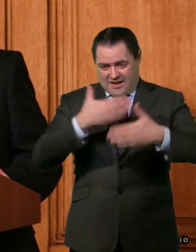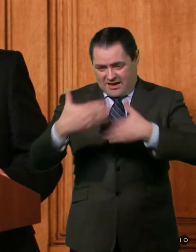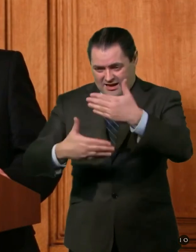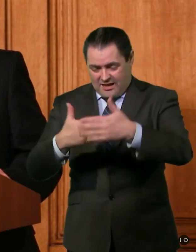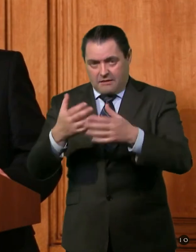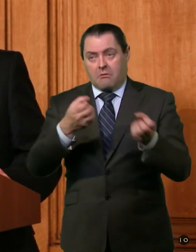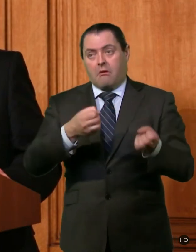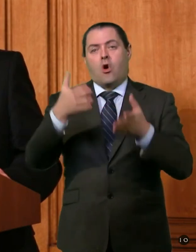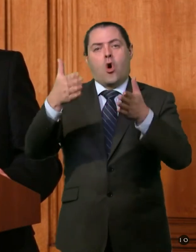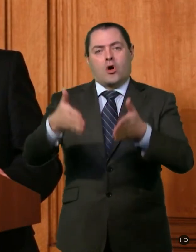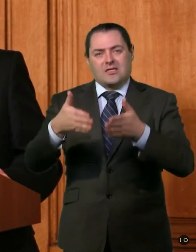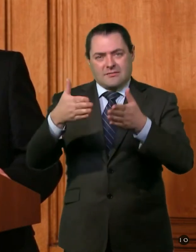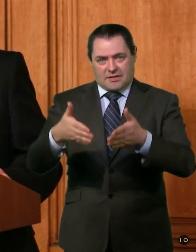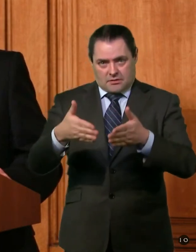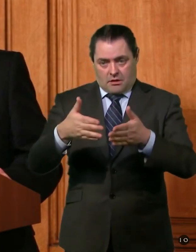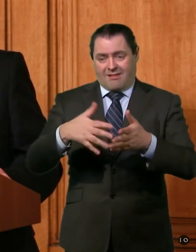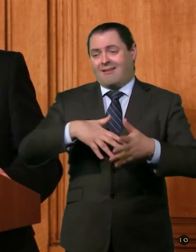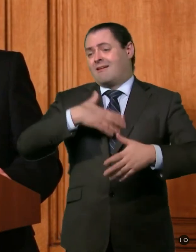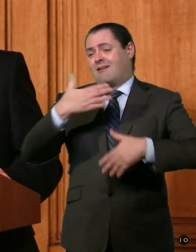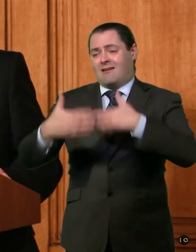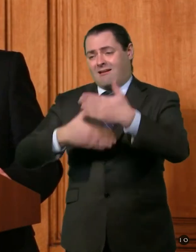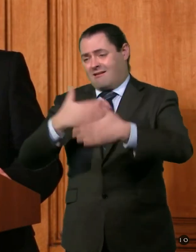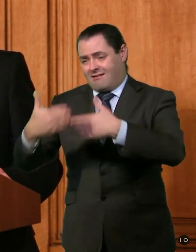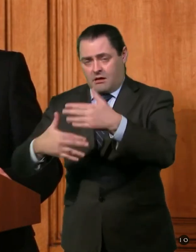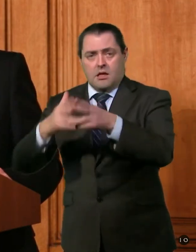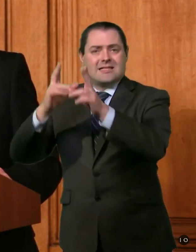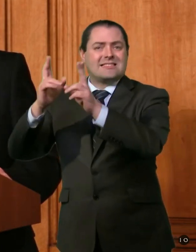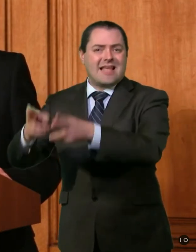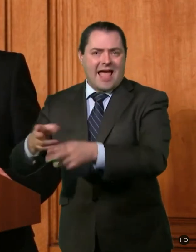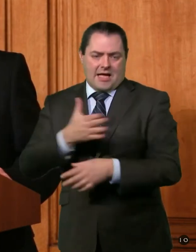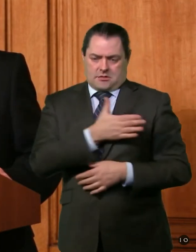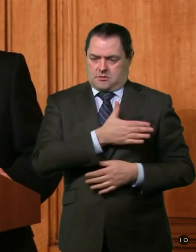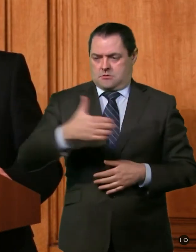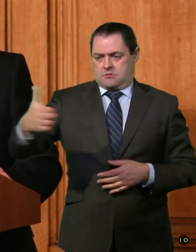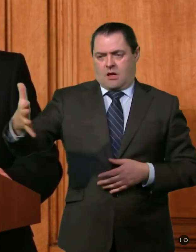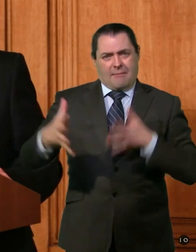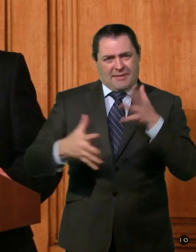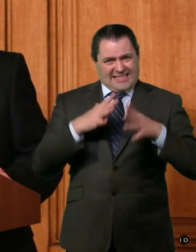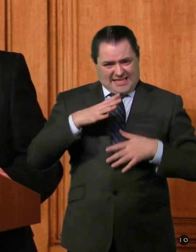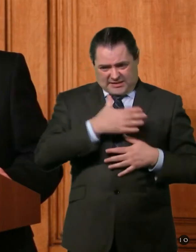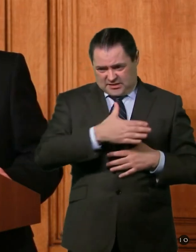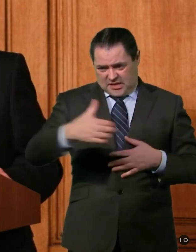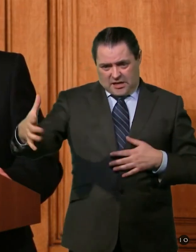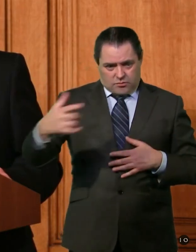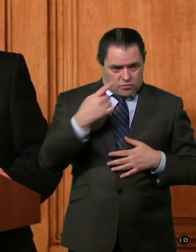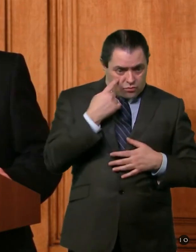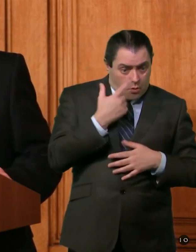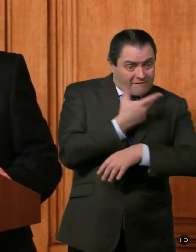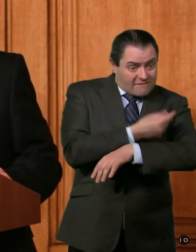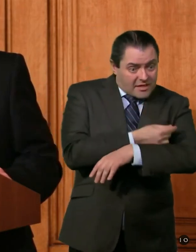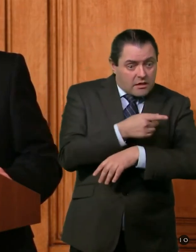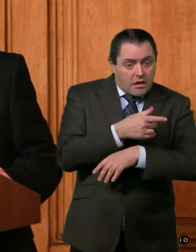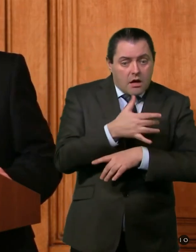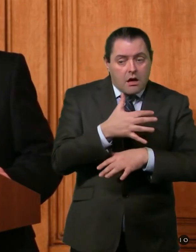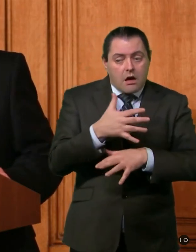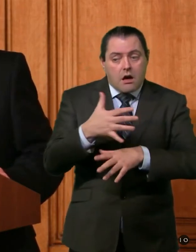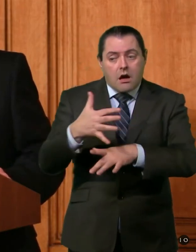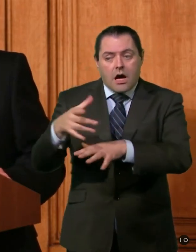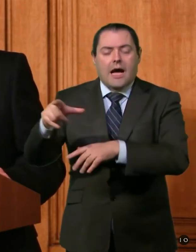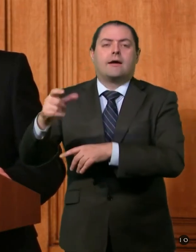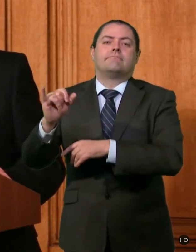all I'd say is that having been privileged enough to be able to help with the vaccine rollout